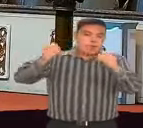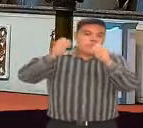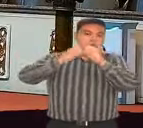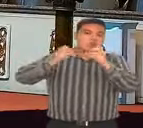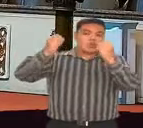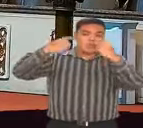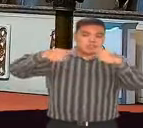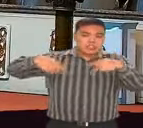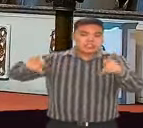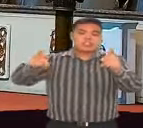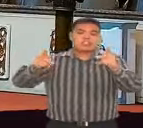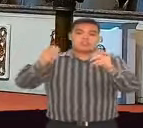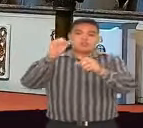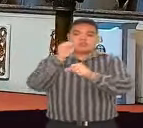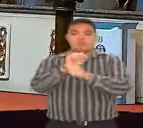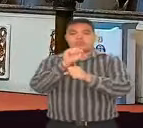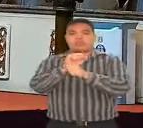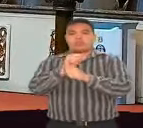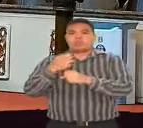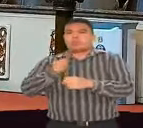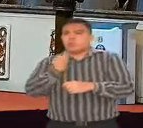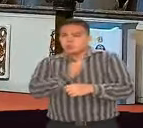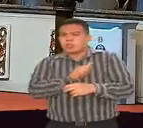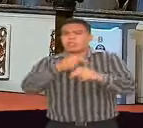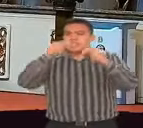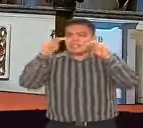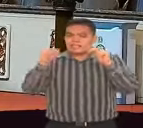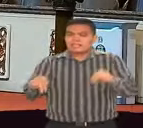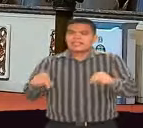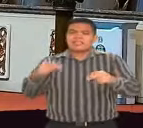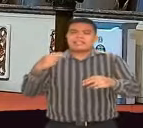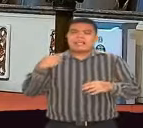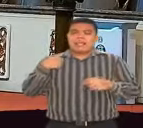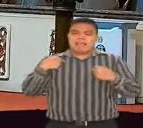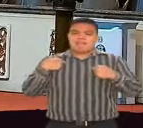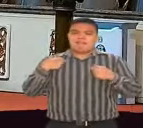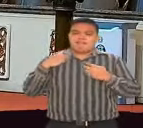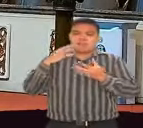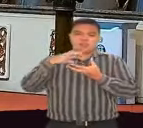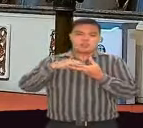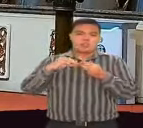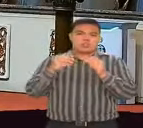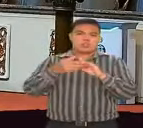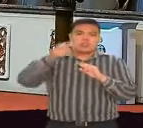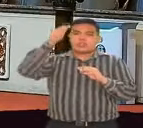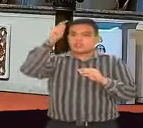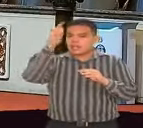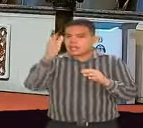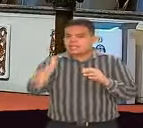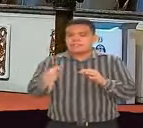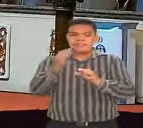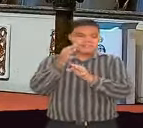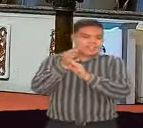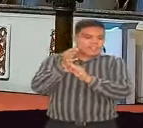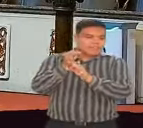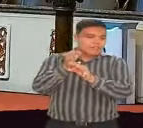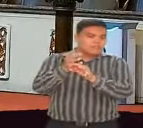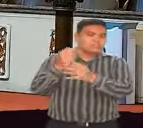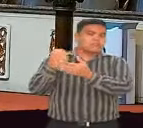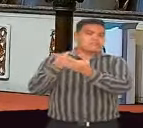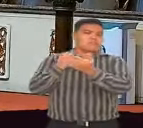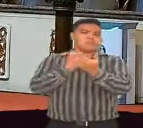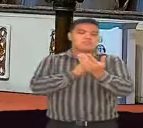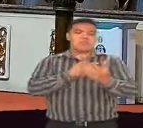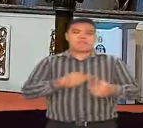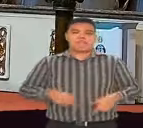work. We need to have our own story of God's faithfulness and wonder and